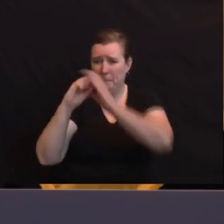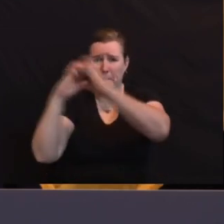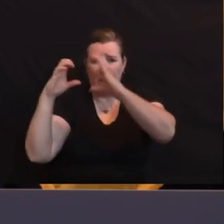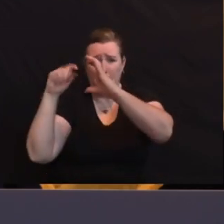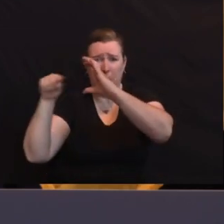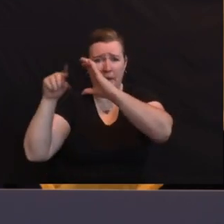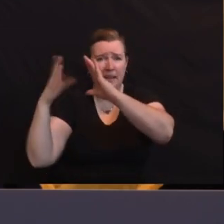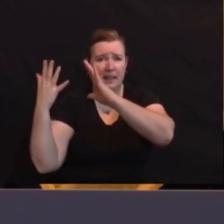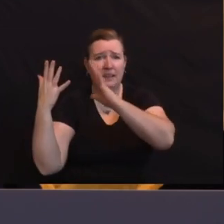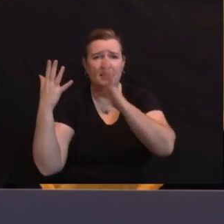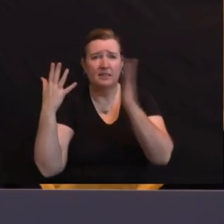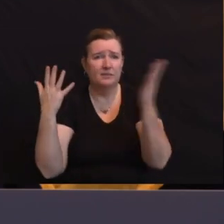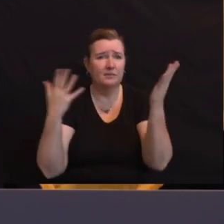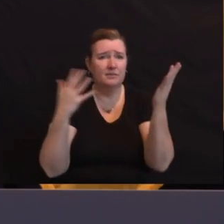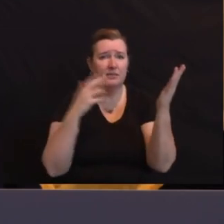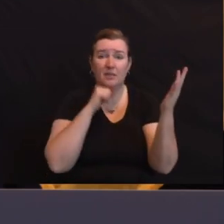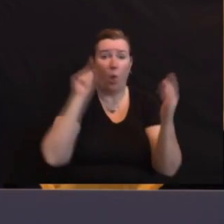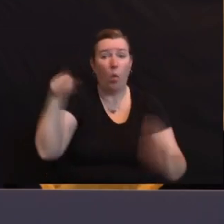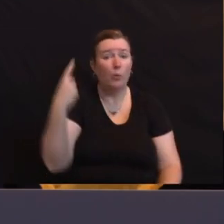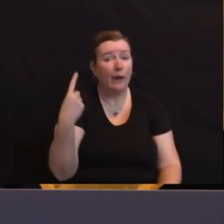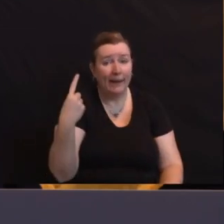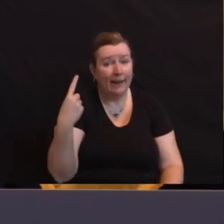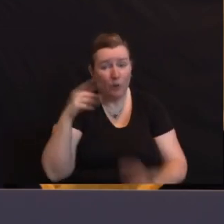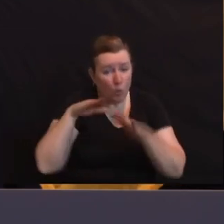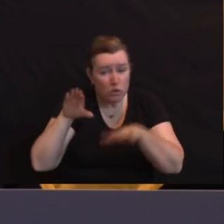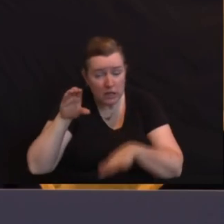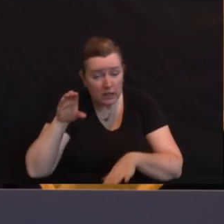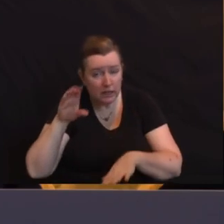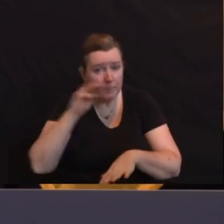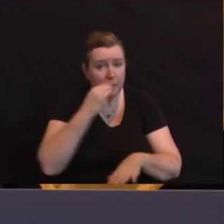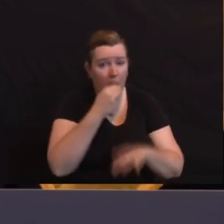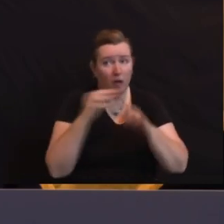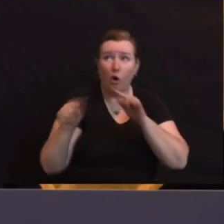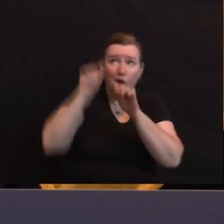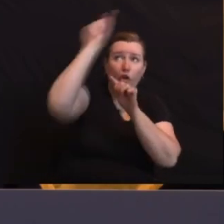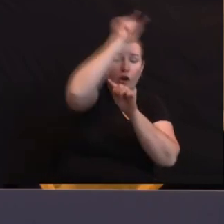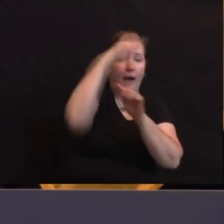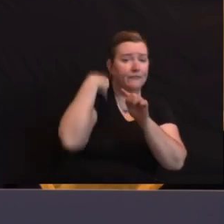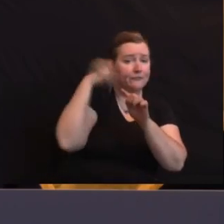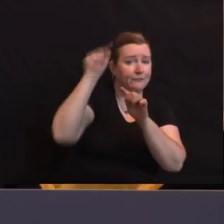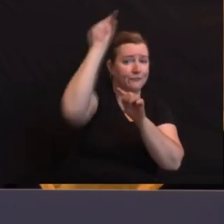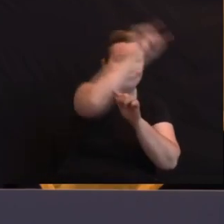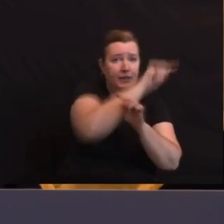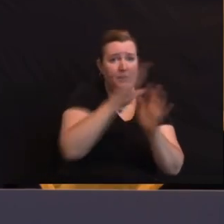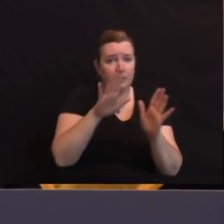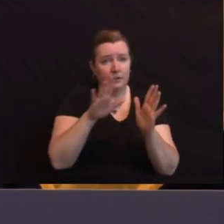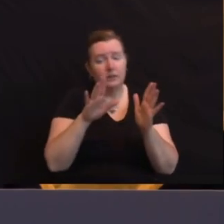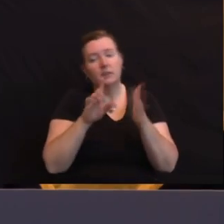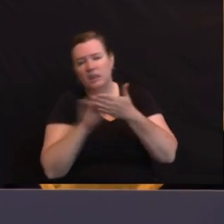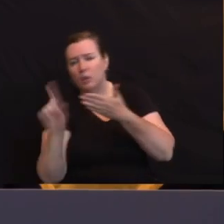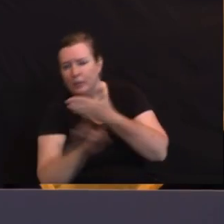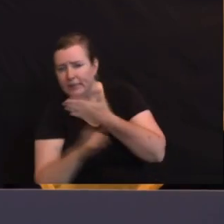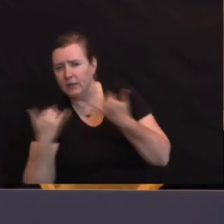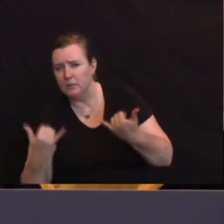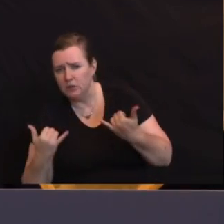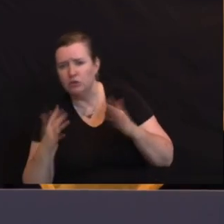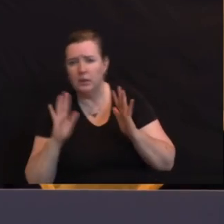broader than we would like, and that's something that we're going to stay very close to. So expect a week from today, but expect to hear a lot from us in the